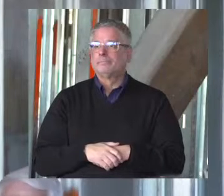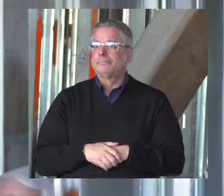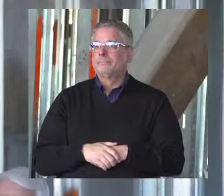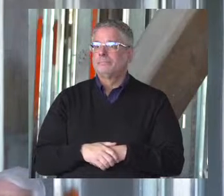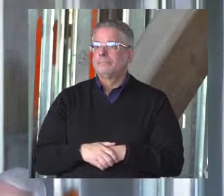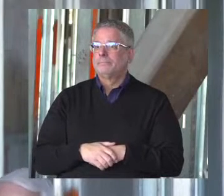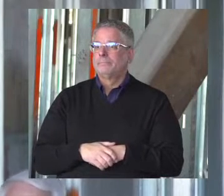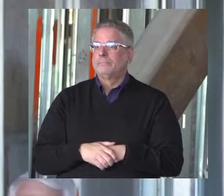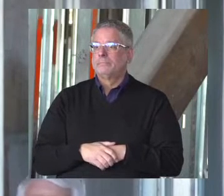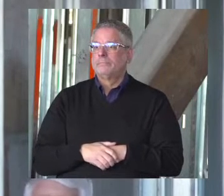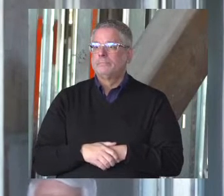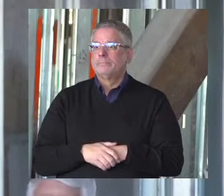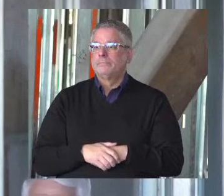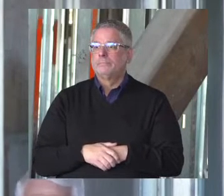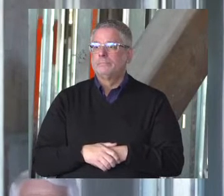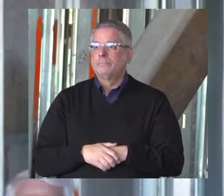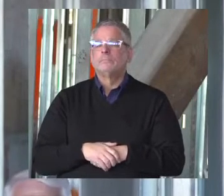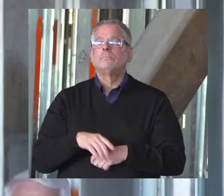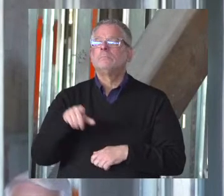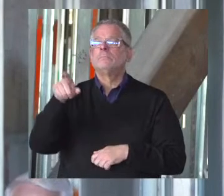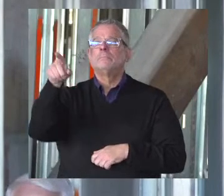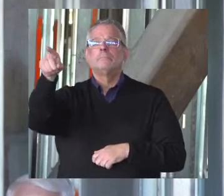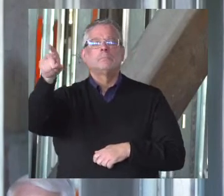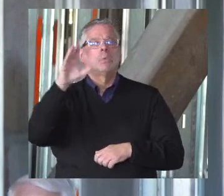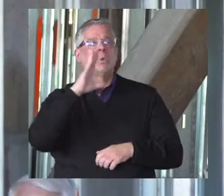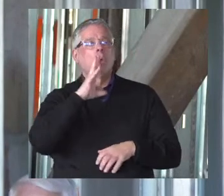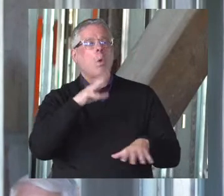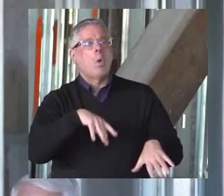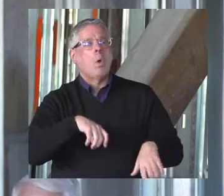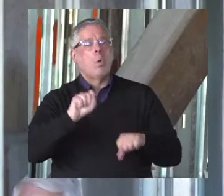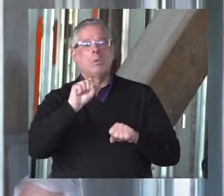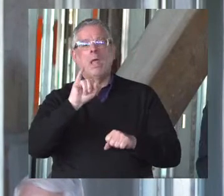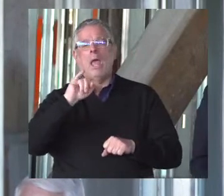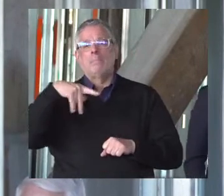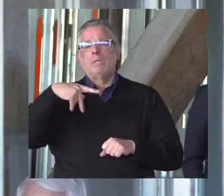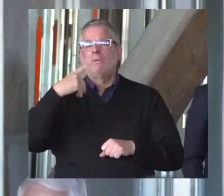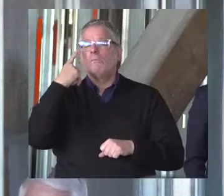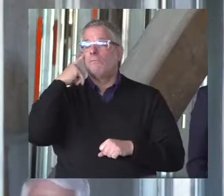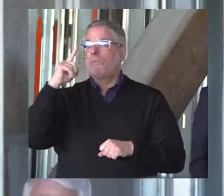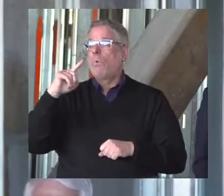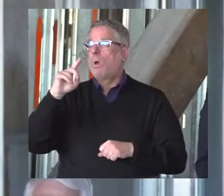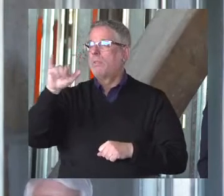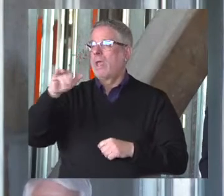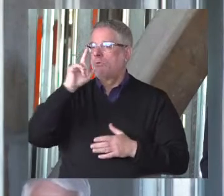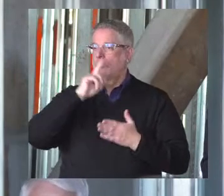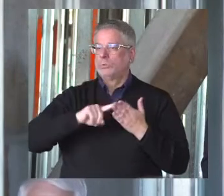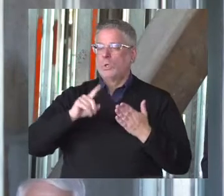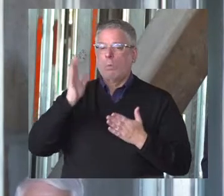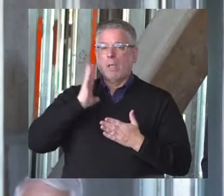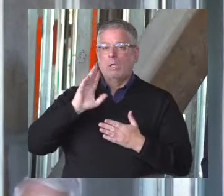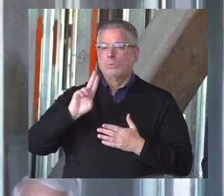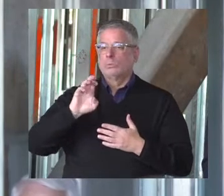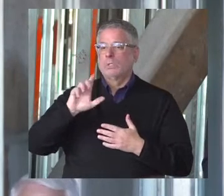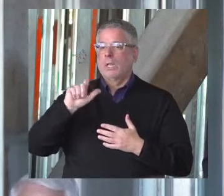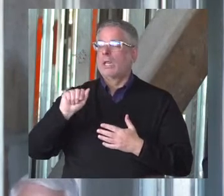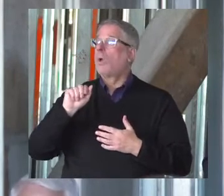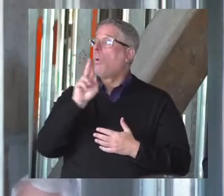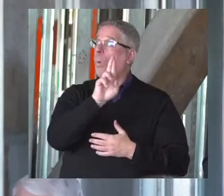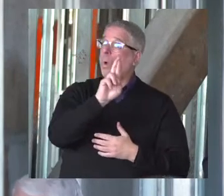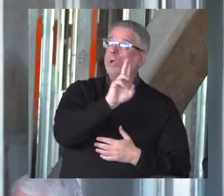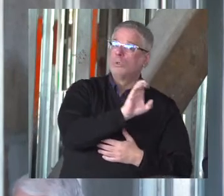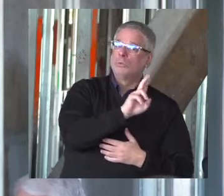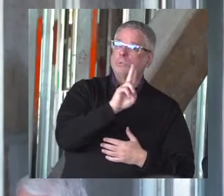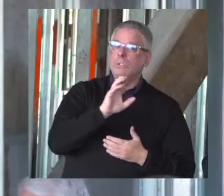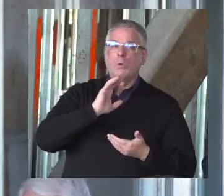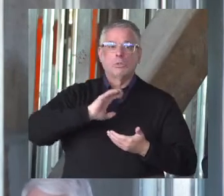More questions from CalMatters. Who will own the IP for any research? And will this go back to UCLA, UC, or will it be